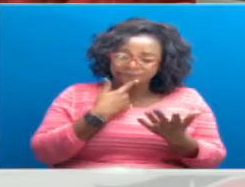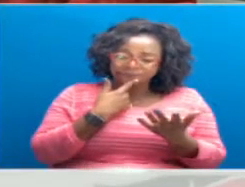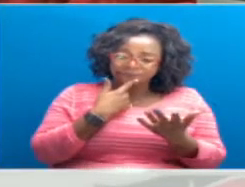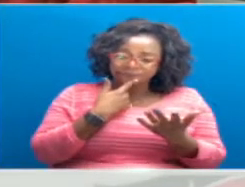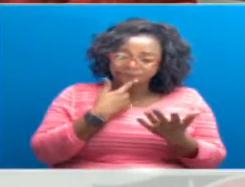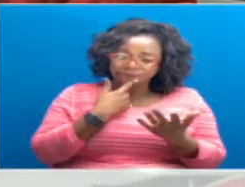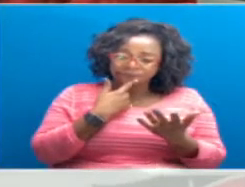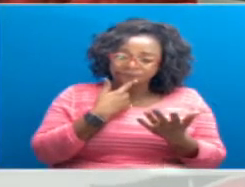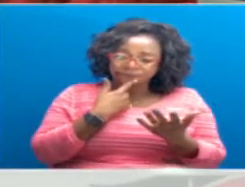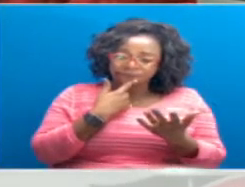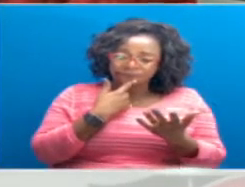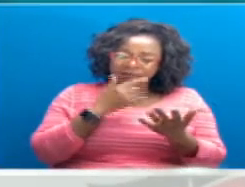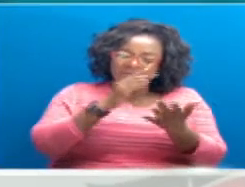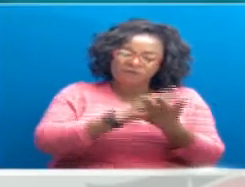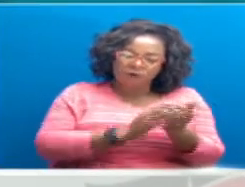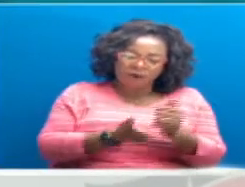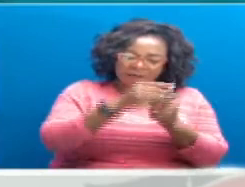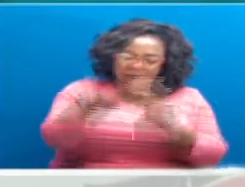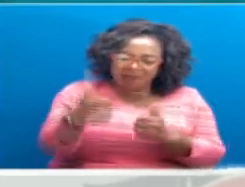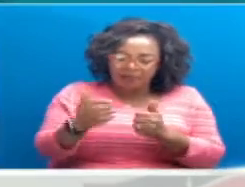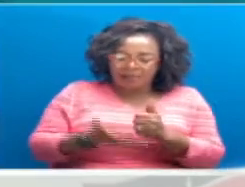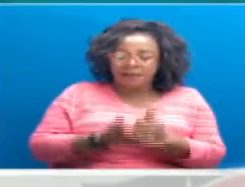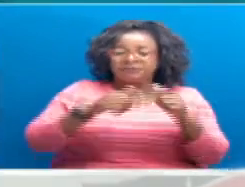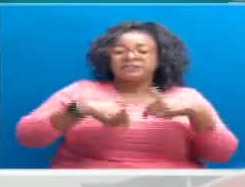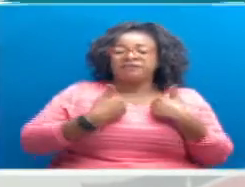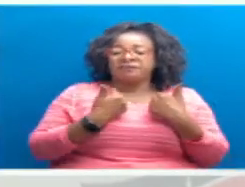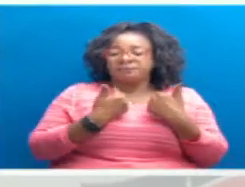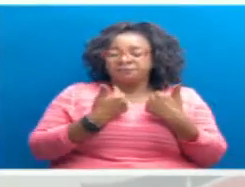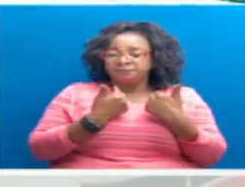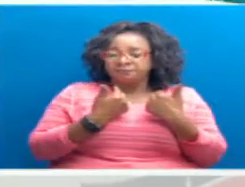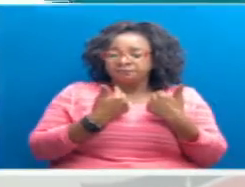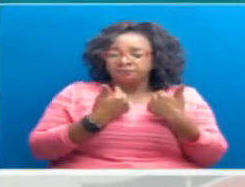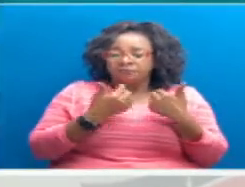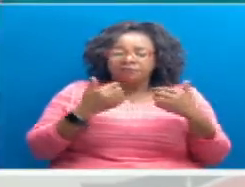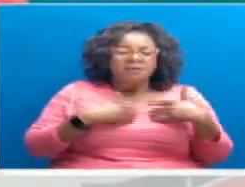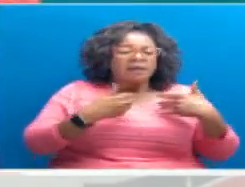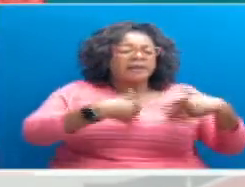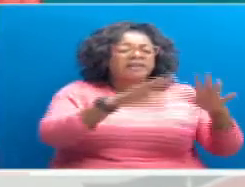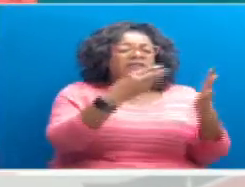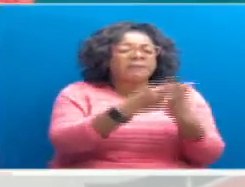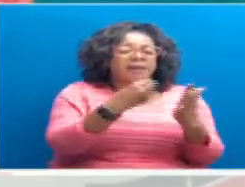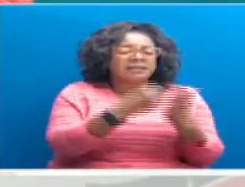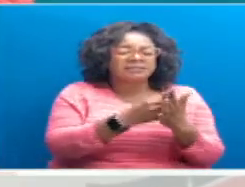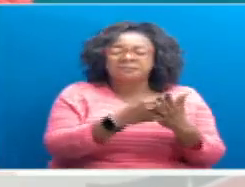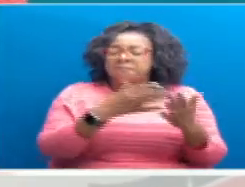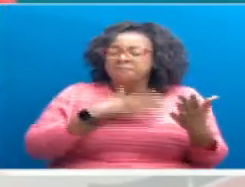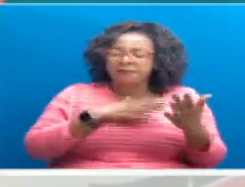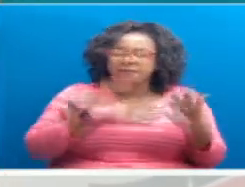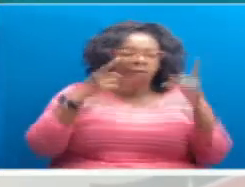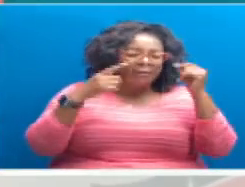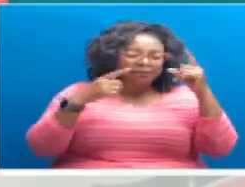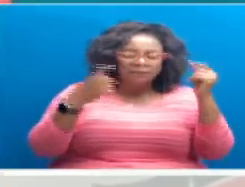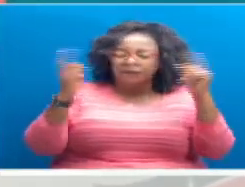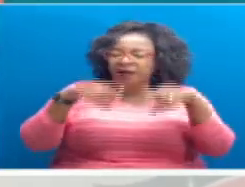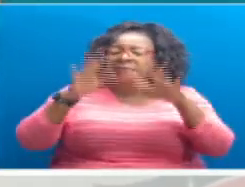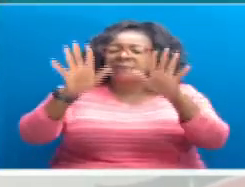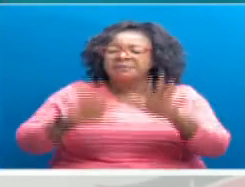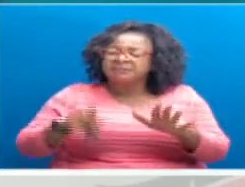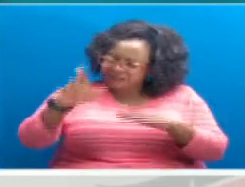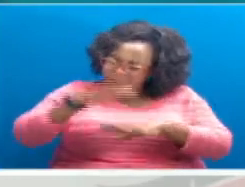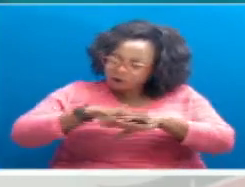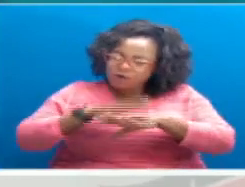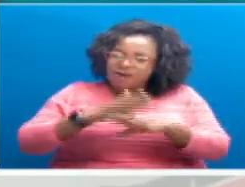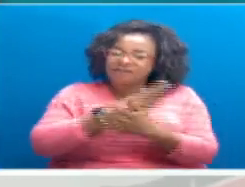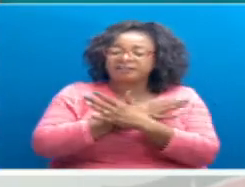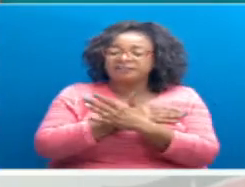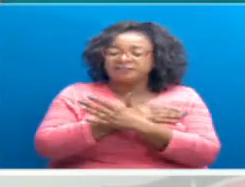kabla saidi wengine jisaidie. There's no any gacha kesi zangu Mombasa nikuje na campaign ya Igathe Nairobi. And I've no, he's my good friend. Mm-hmm.